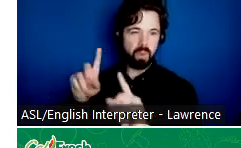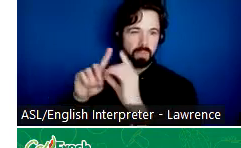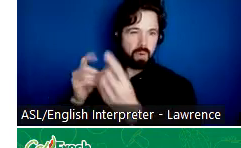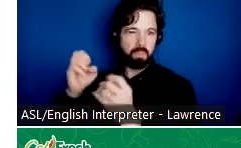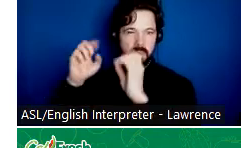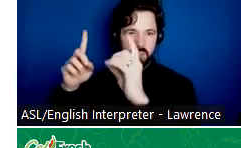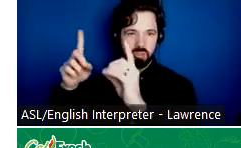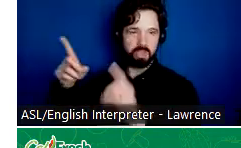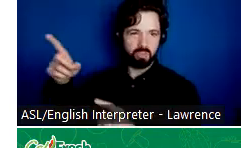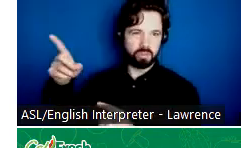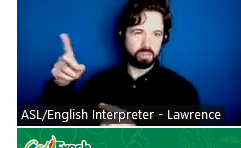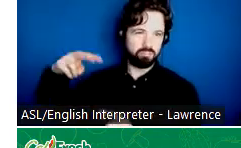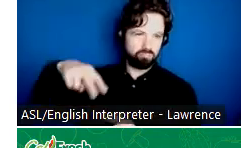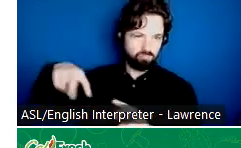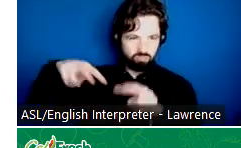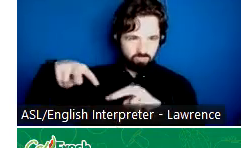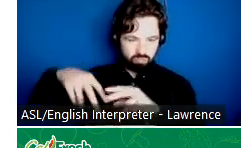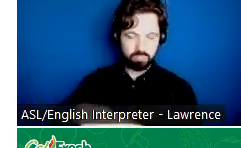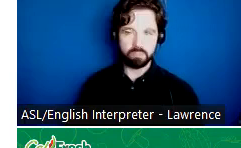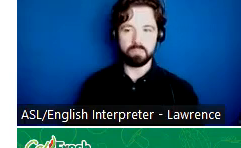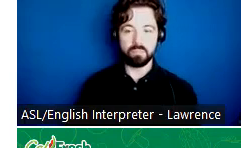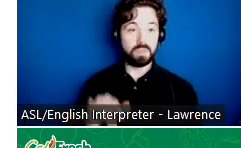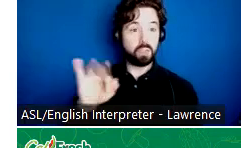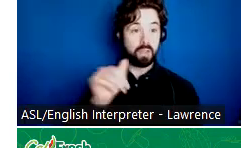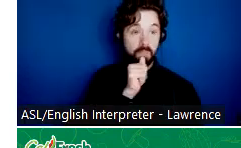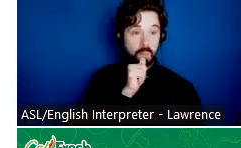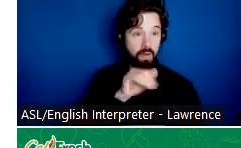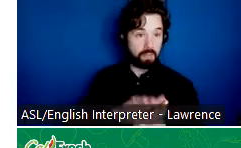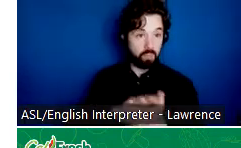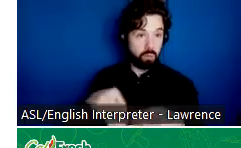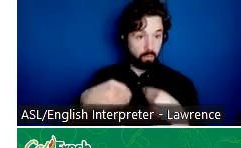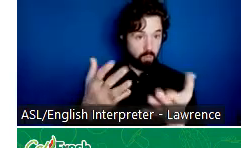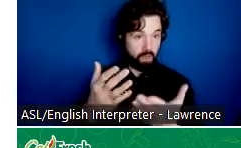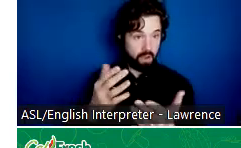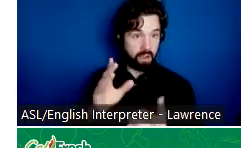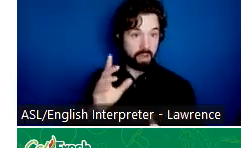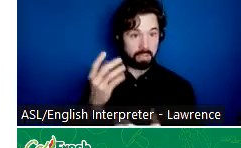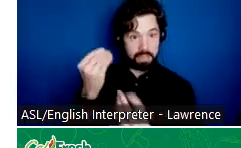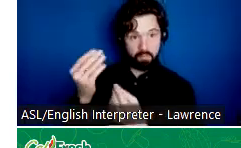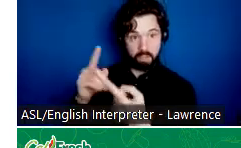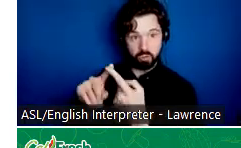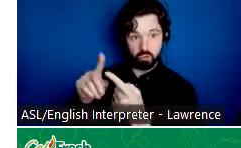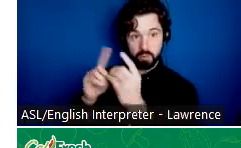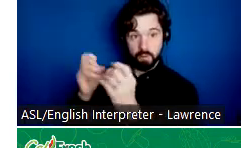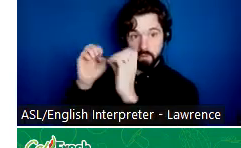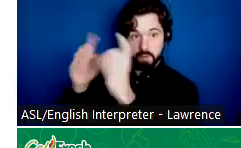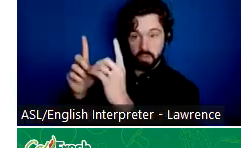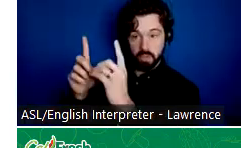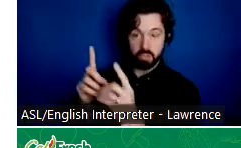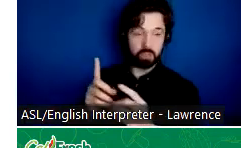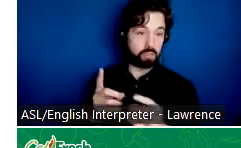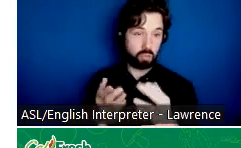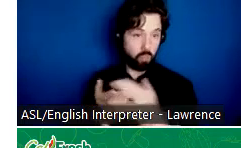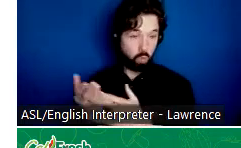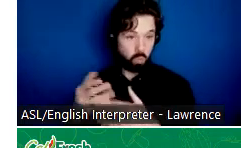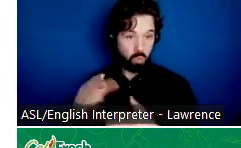So if the private school provides that data to the Department of Education, whether that be through the CalPAD